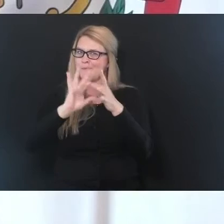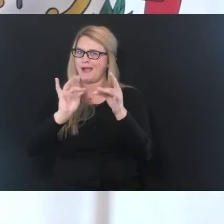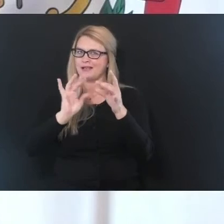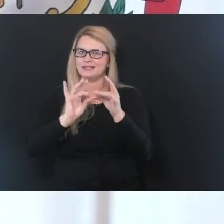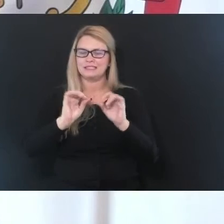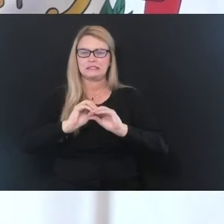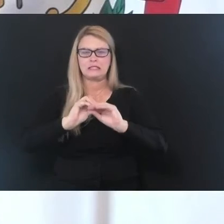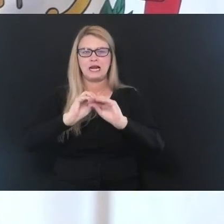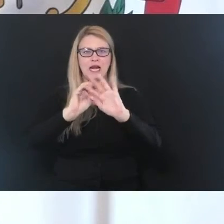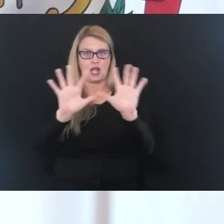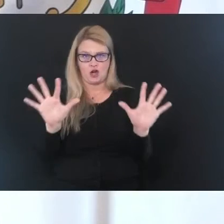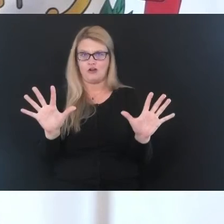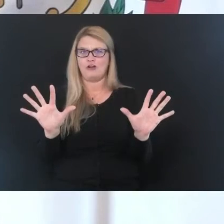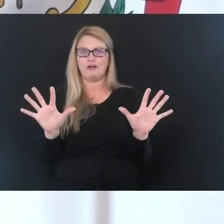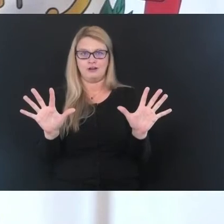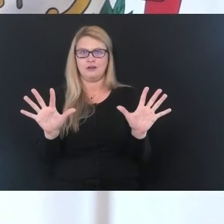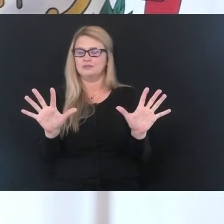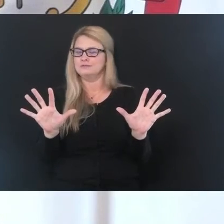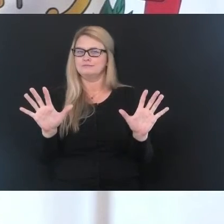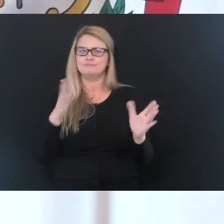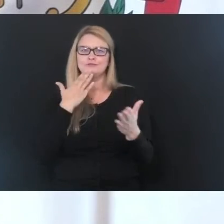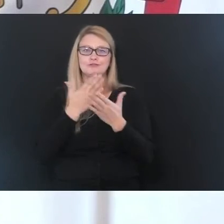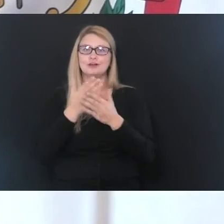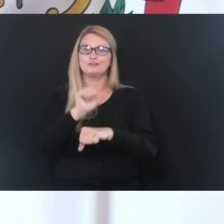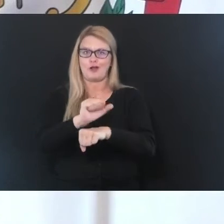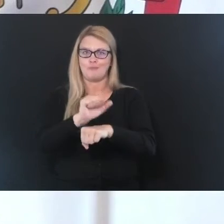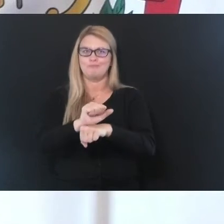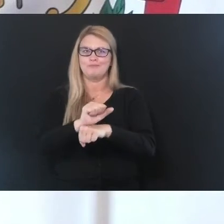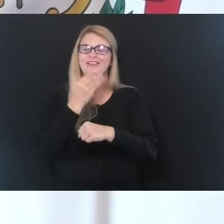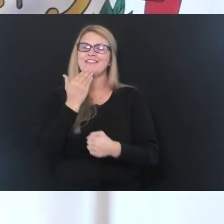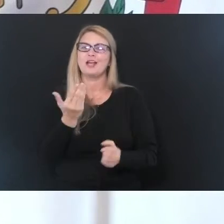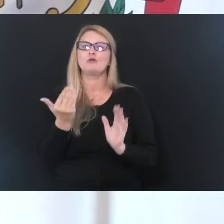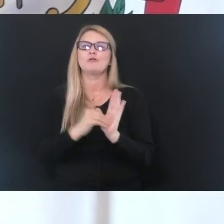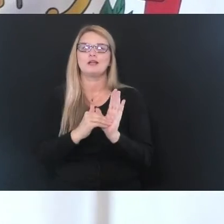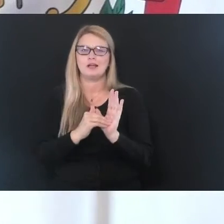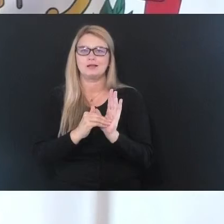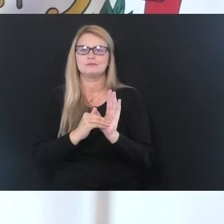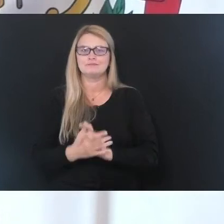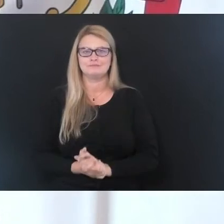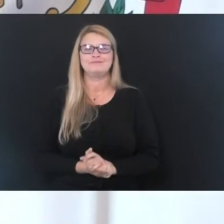so clear, and it's very, very well done. Thank you again.